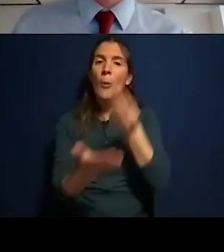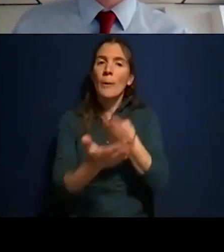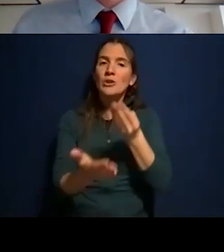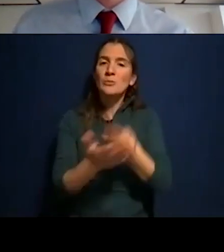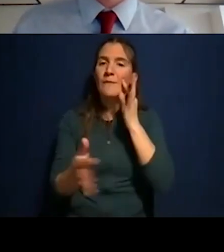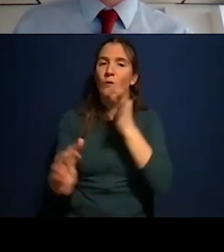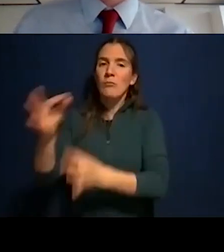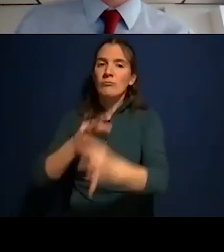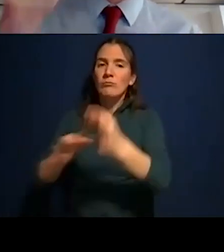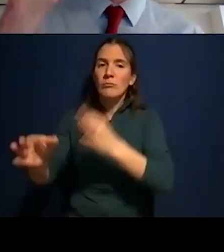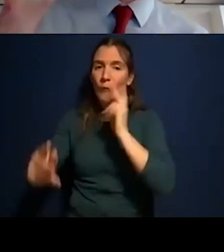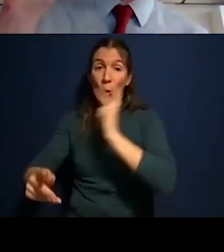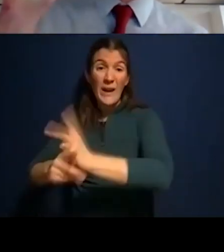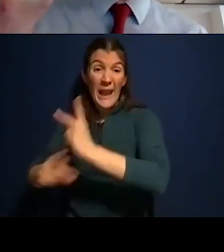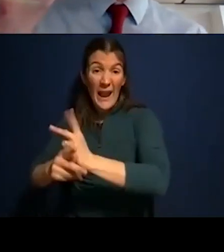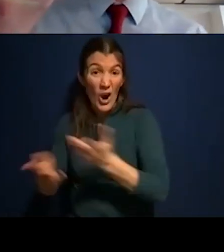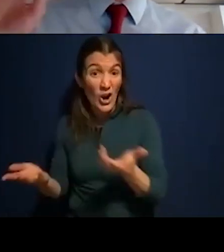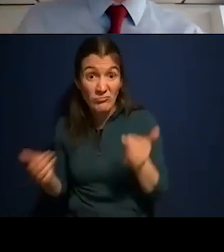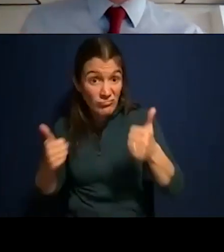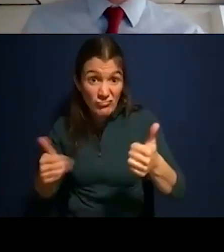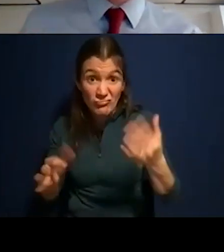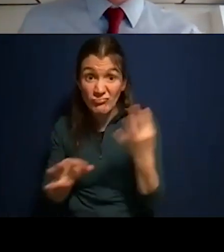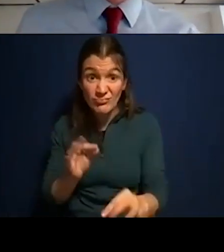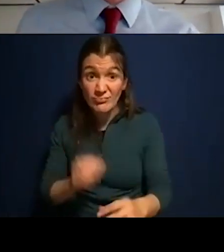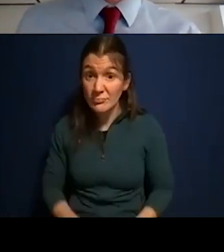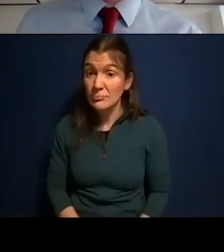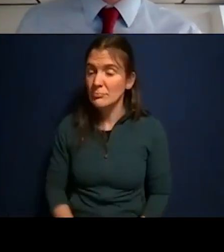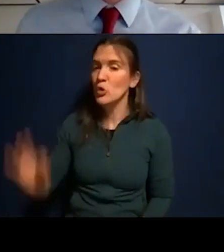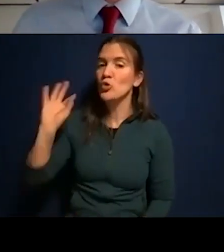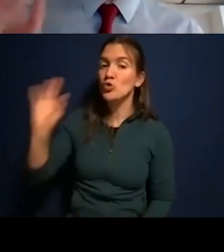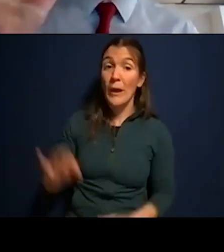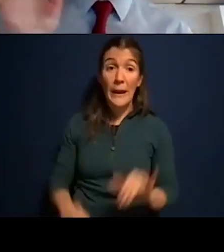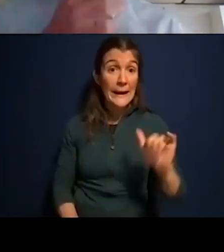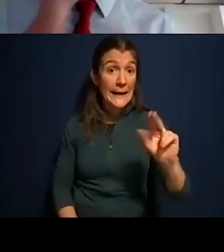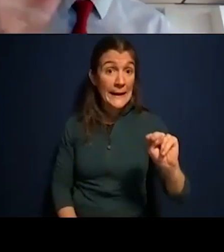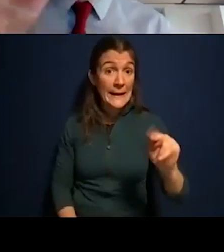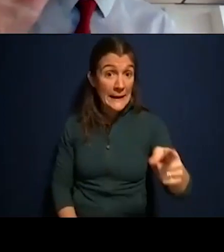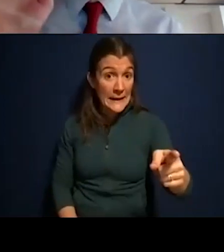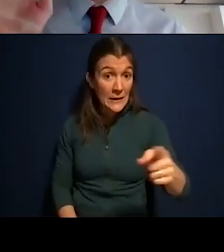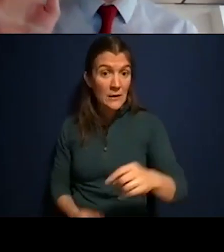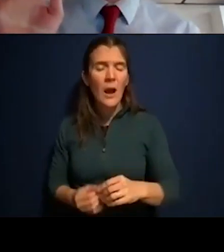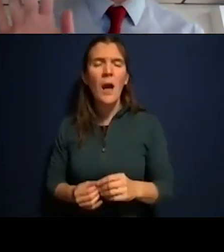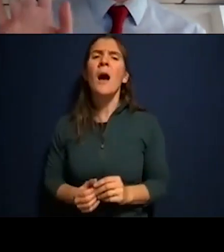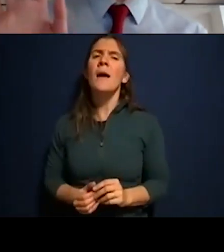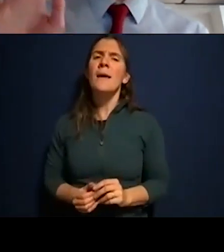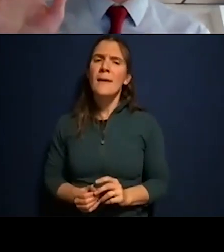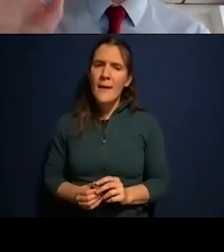board. Okay. Great. Ian? Yeah,